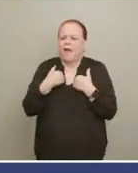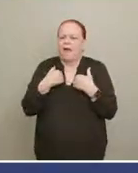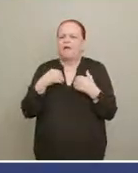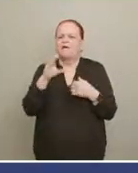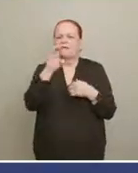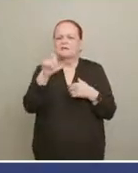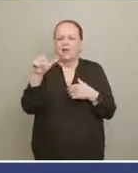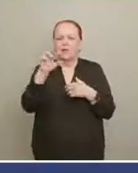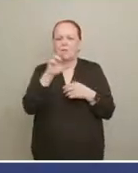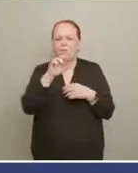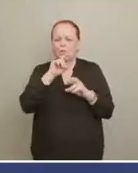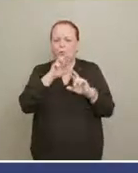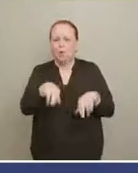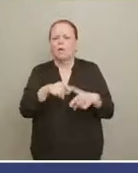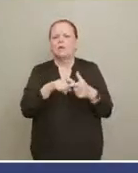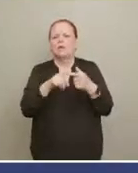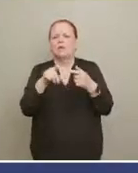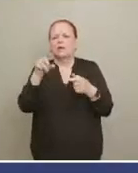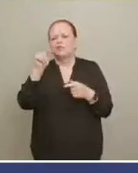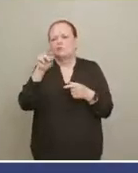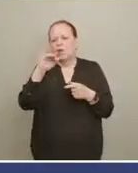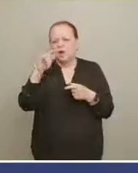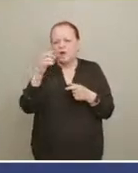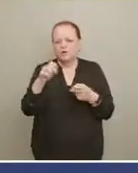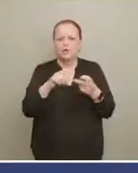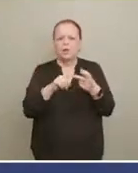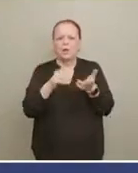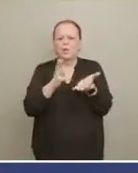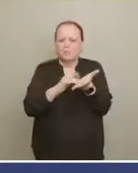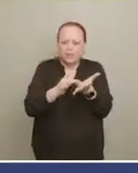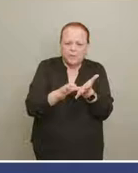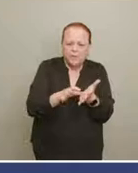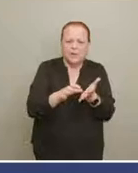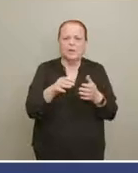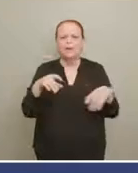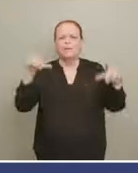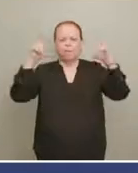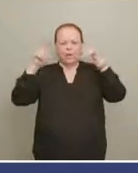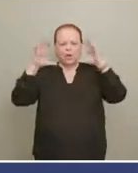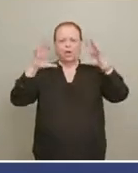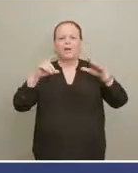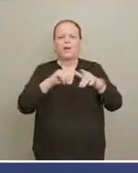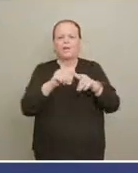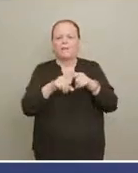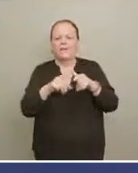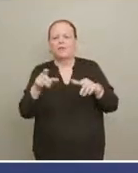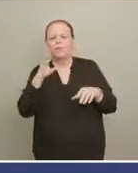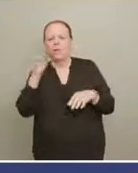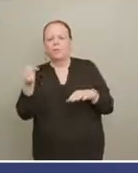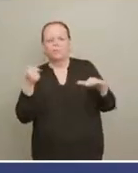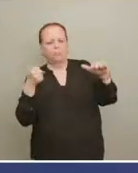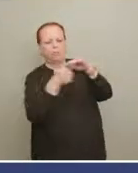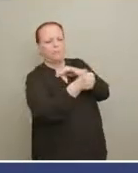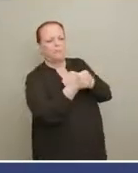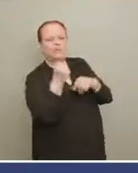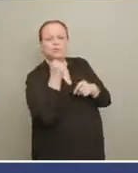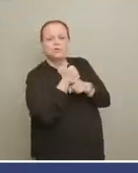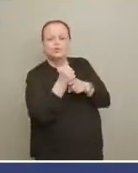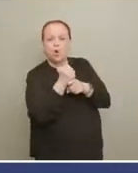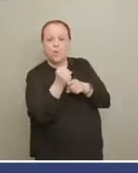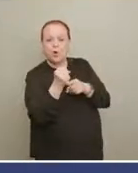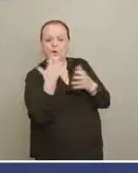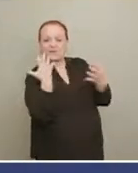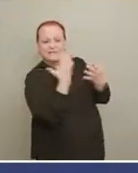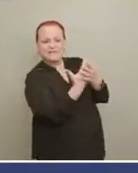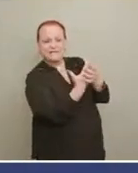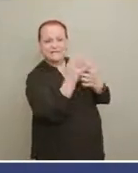They'll go through the booking, the photographing, the fingerprinting. Then they'll put in a sobering station. Or I'm sorry, a sobering cell.